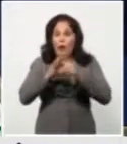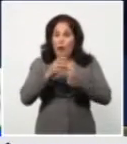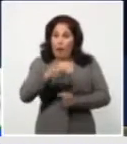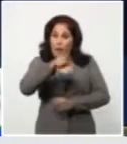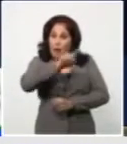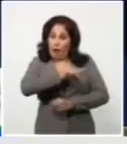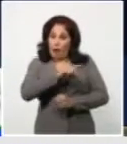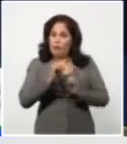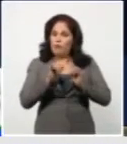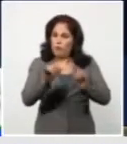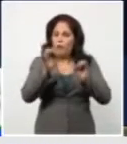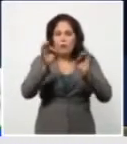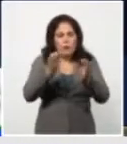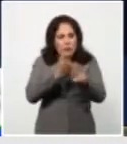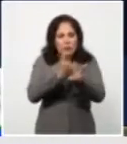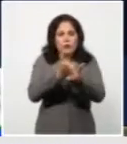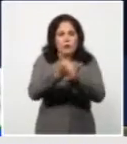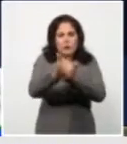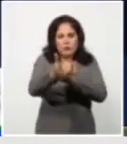activities.